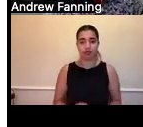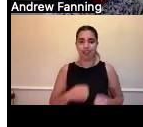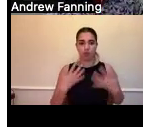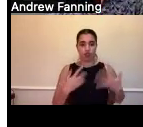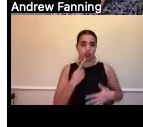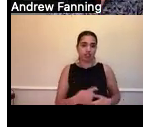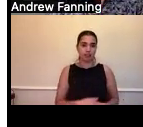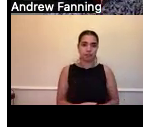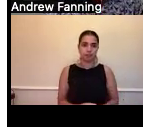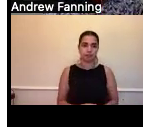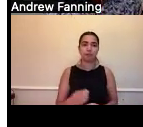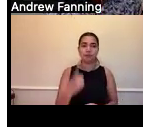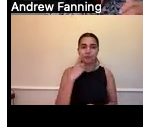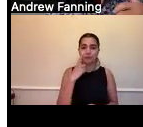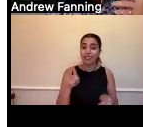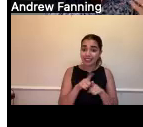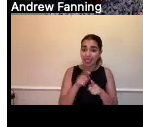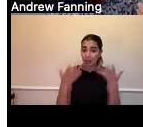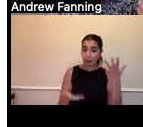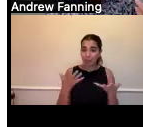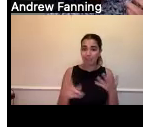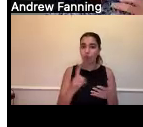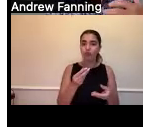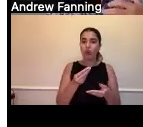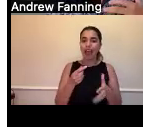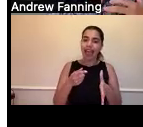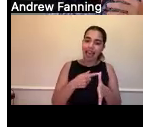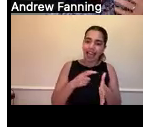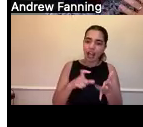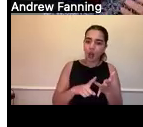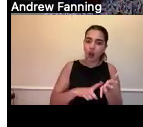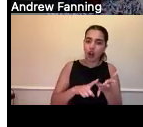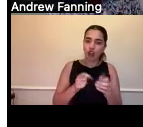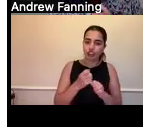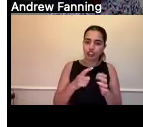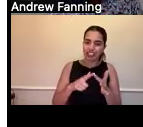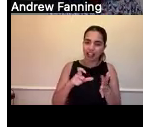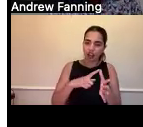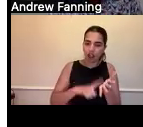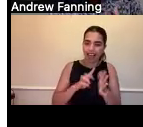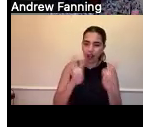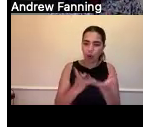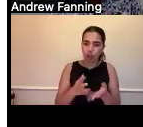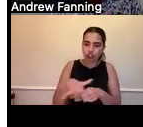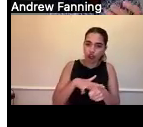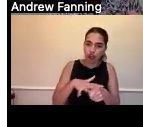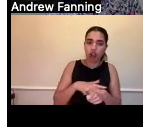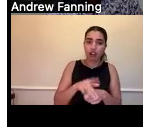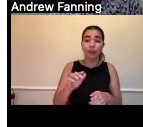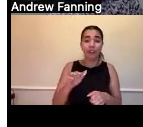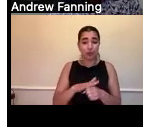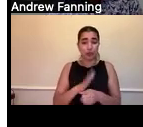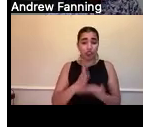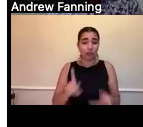Now, of course, if we take that same comparison for the ecological indicators, the situation is even more challenging. So here we compare